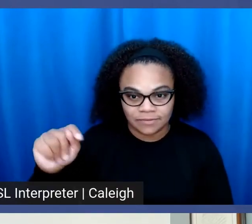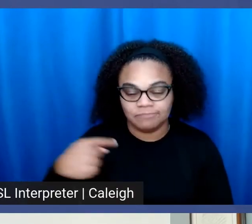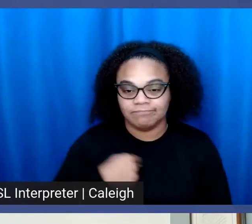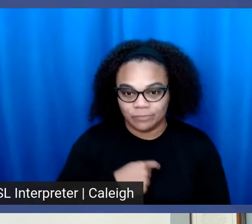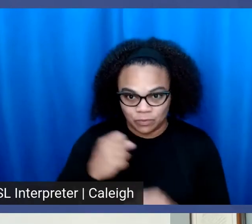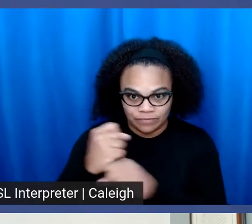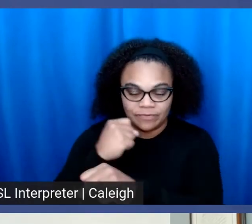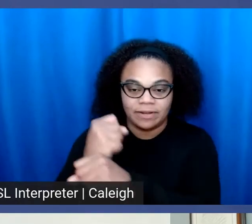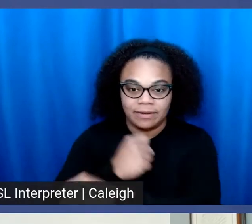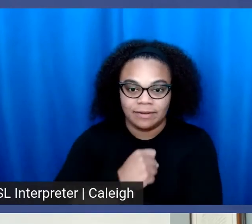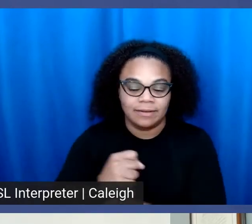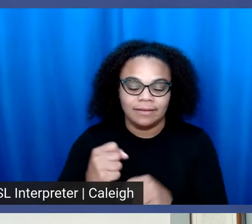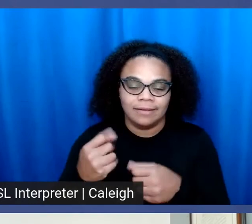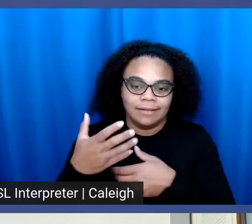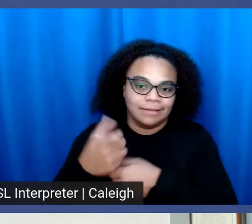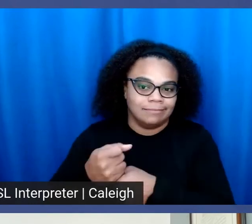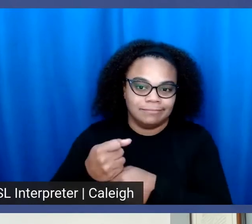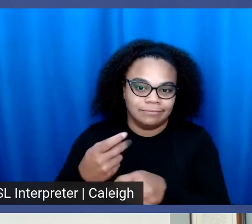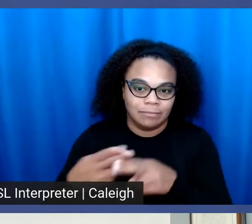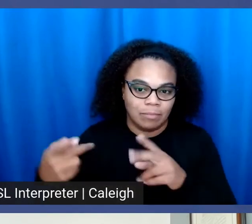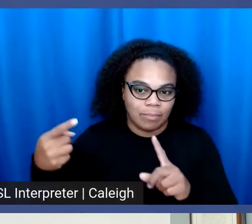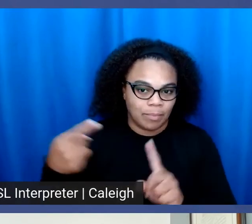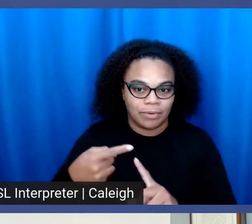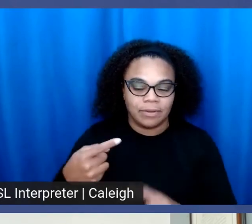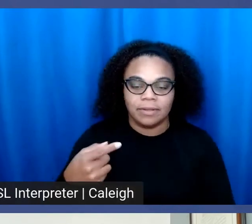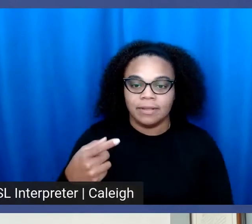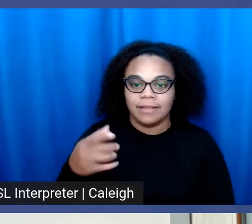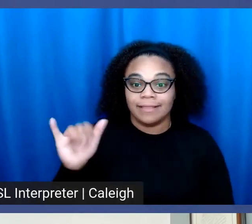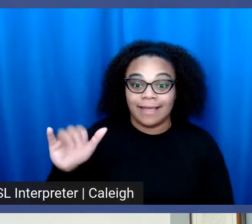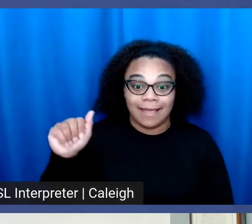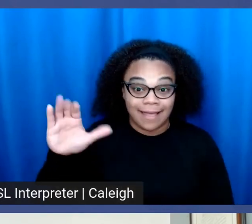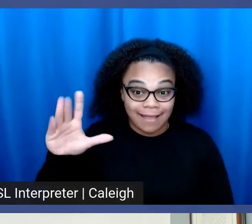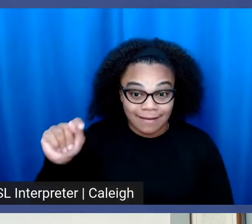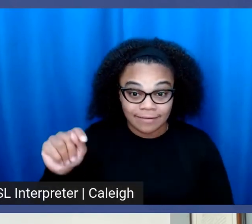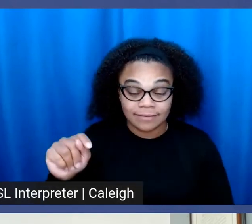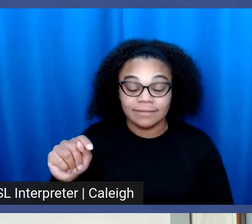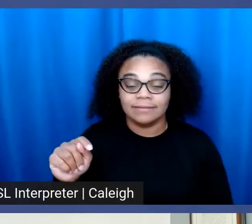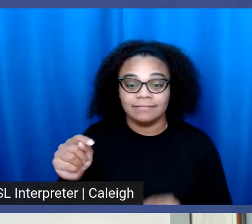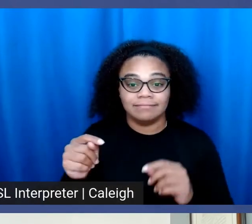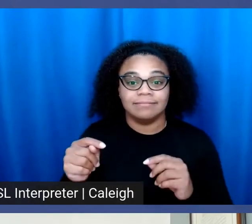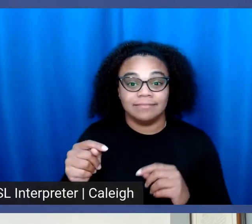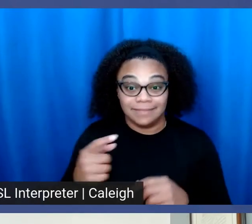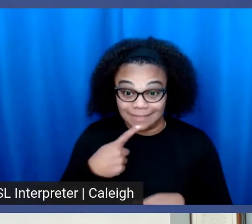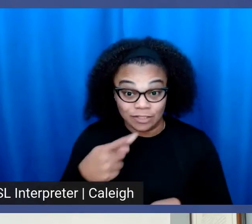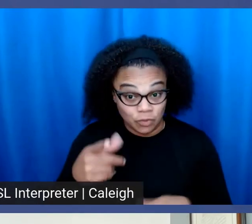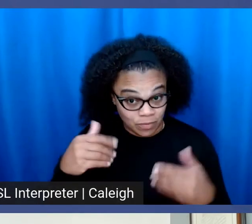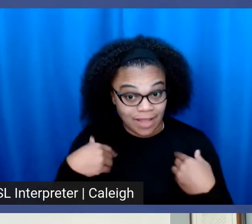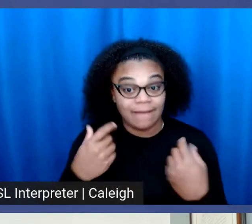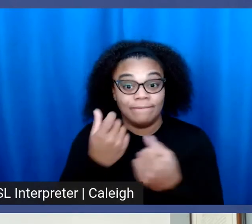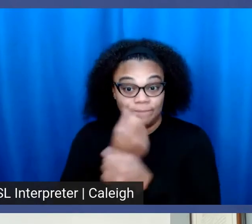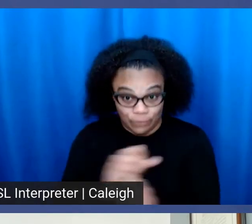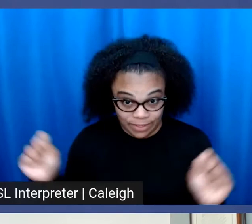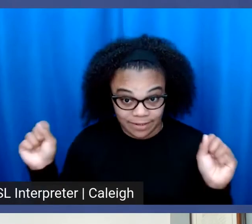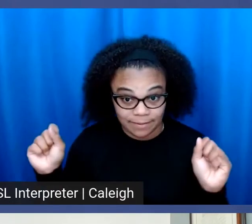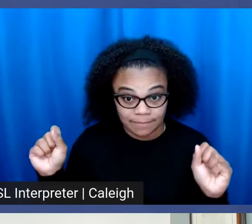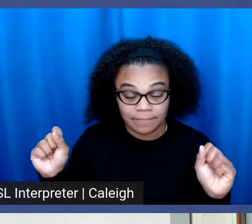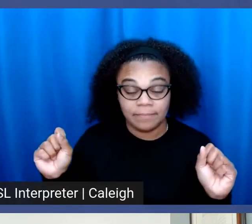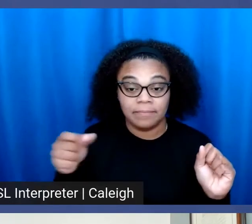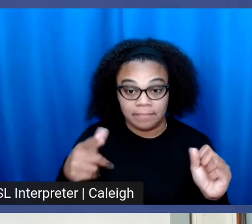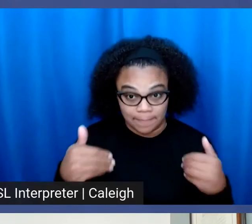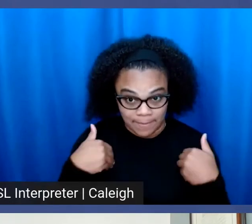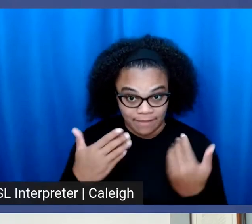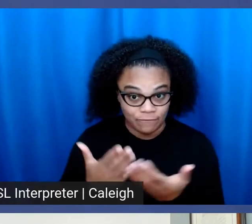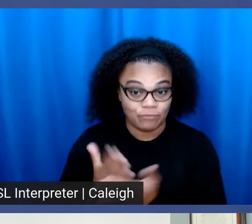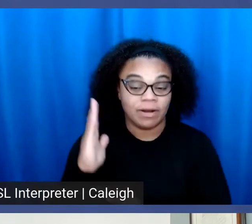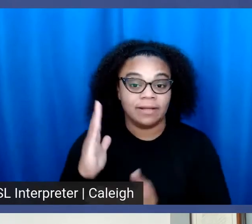Essentially, short version, this is an act that says you have freedoms, you have rights on